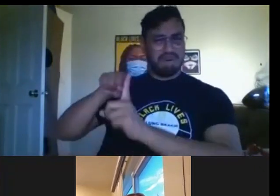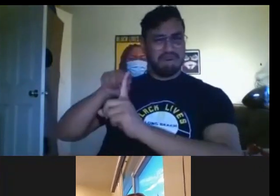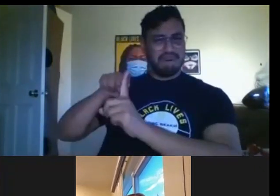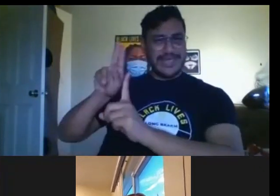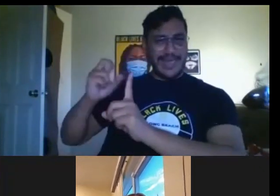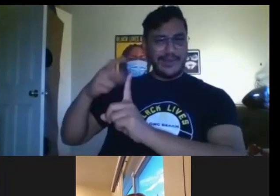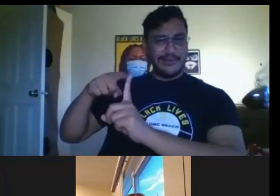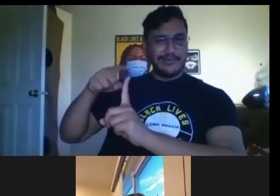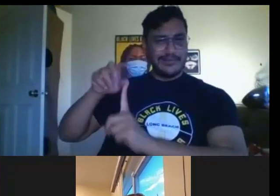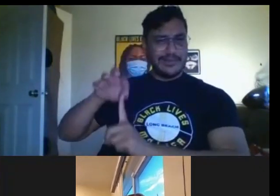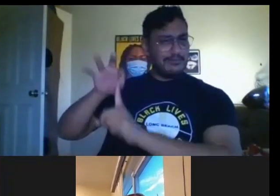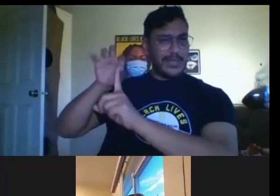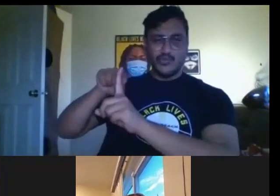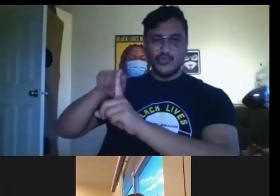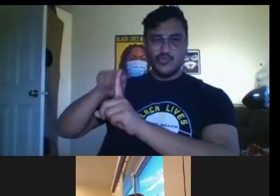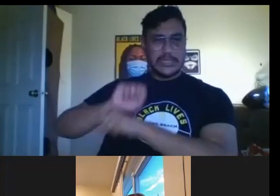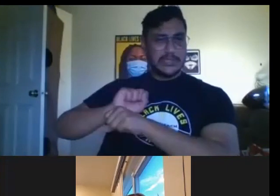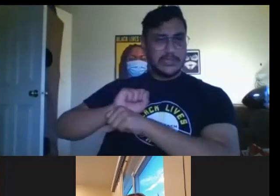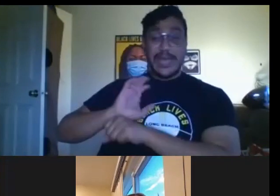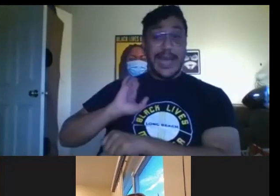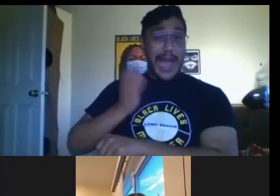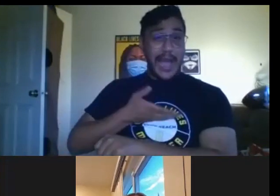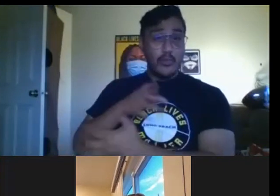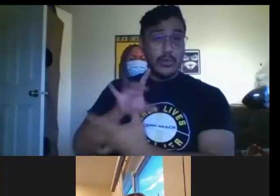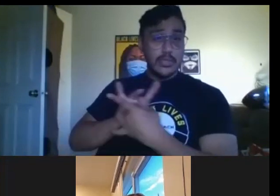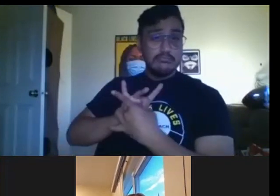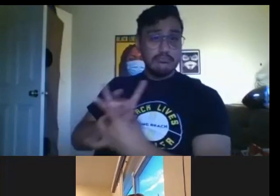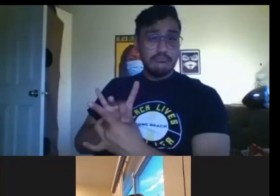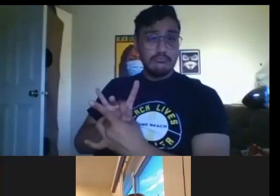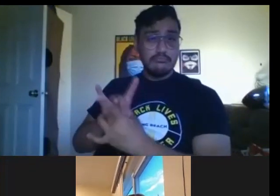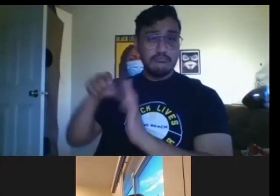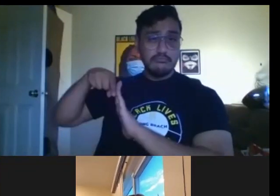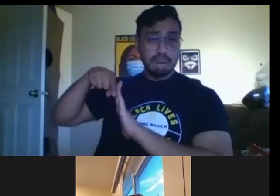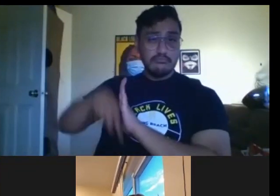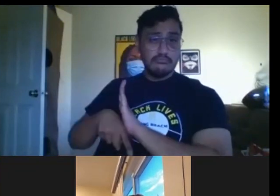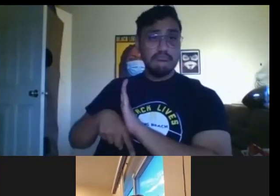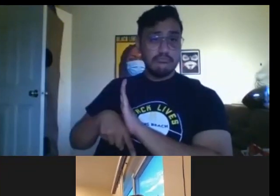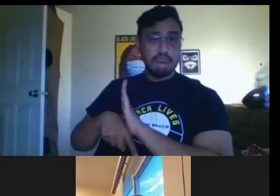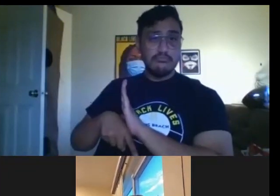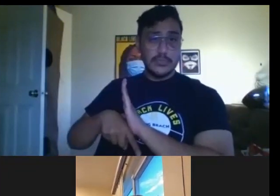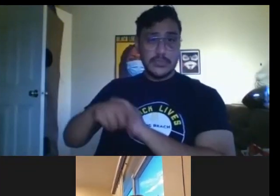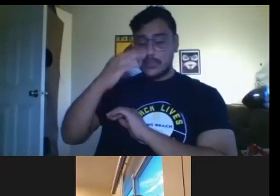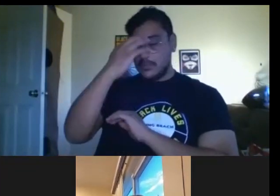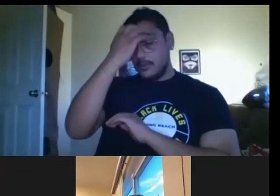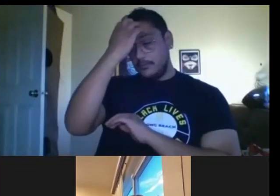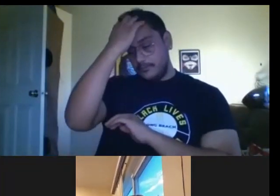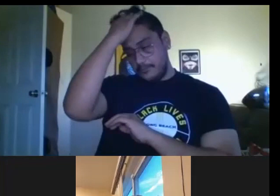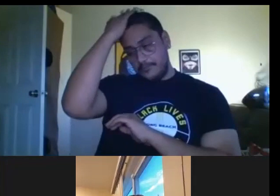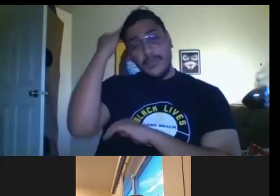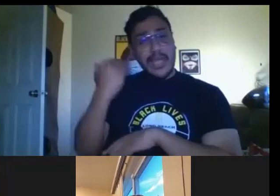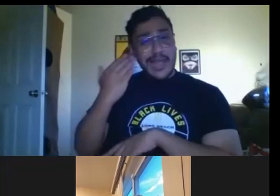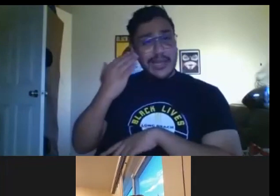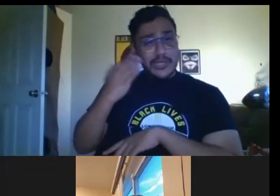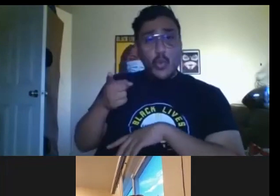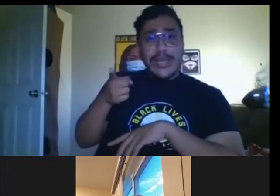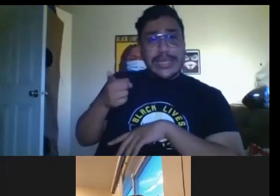And our connection was very, very deep. And I know that he is the light in my life, and I was the